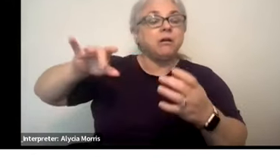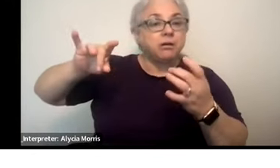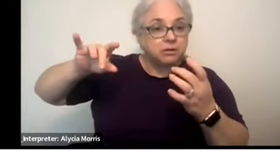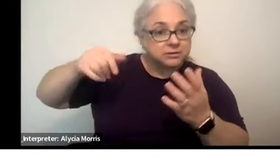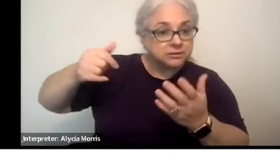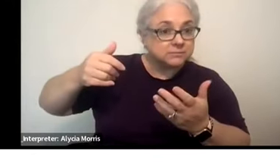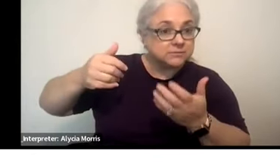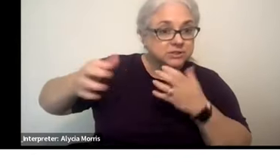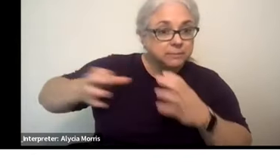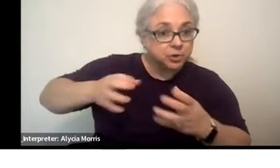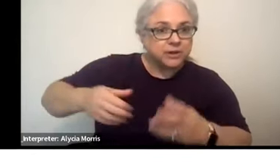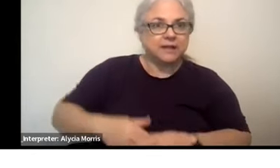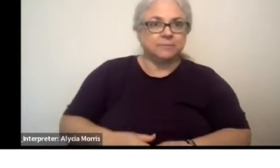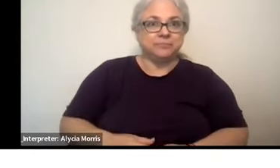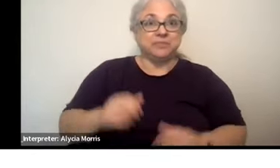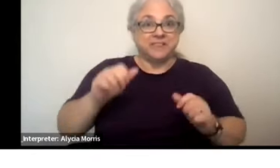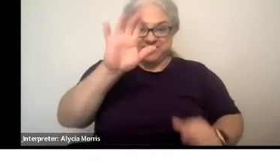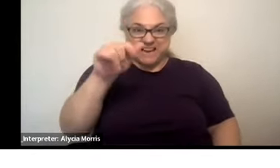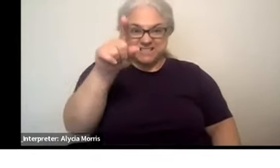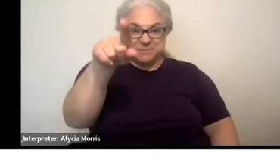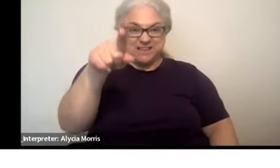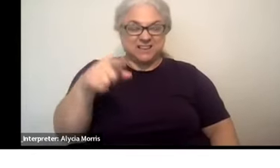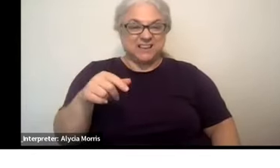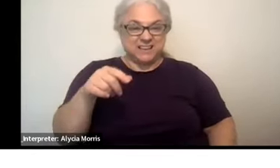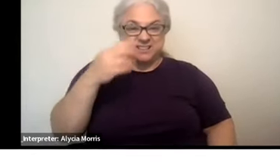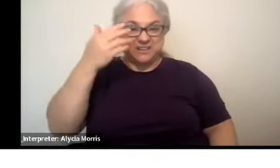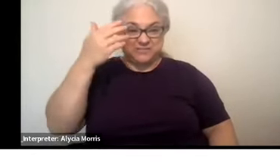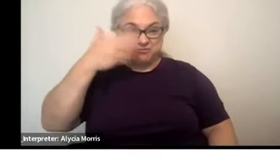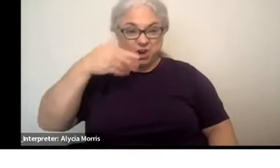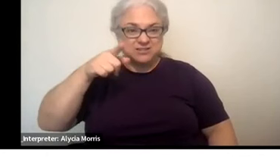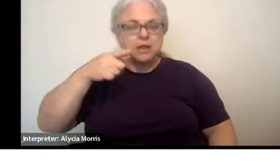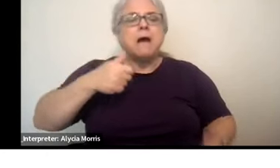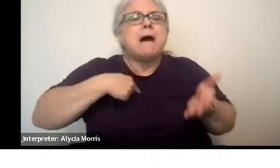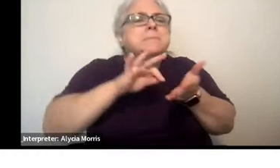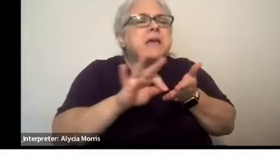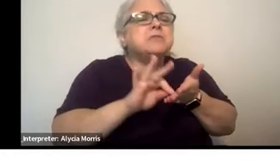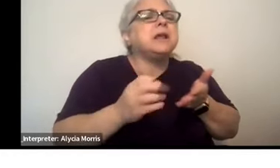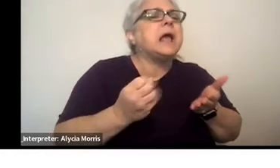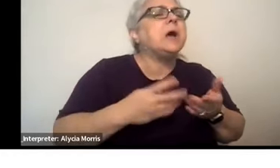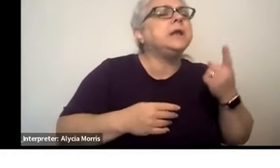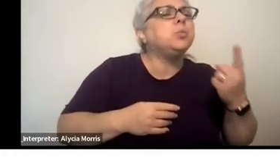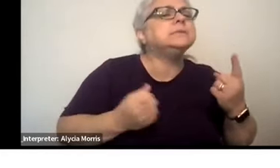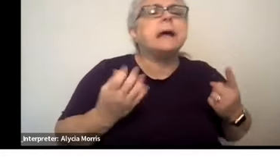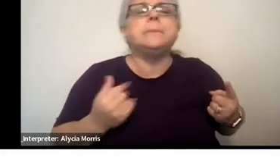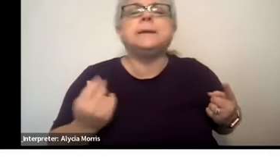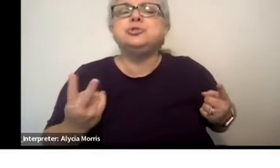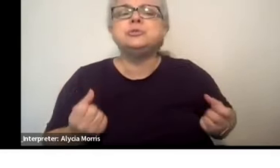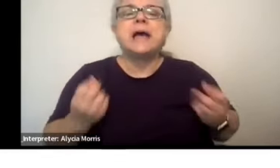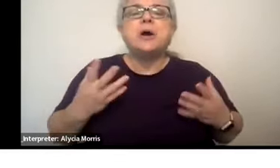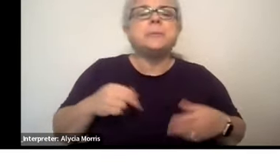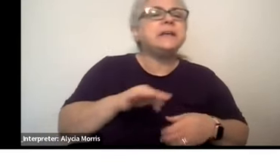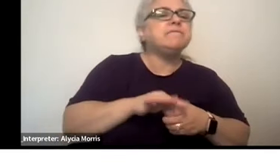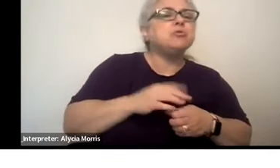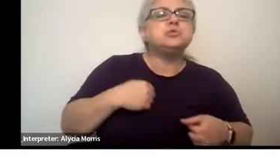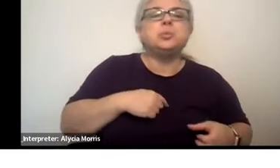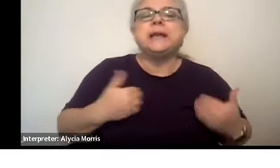You can also see me painstakingly counting how many 1s and 2s and 3s and 4 votes we actually